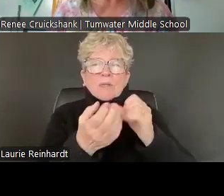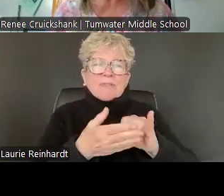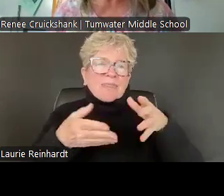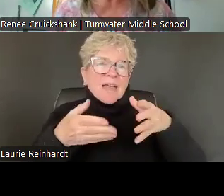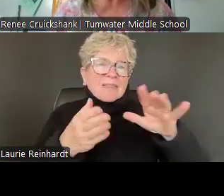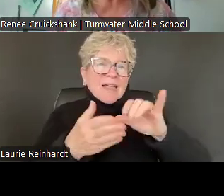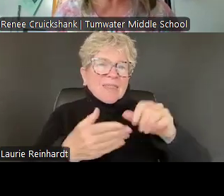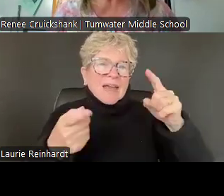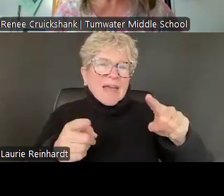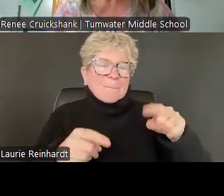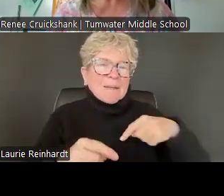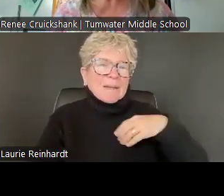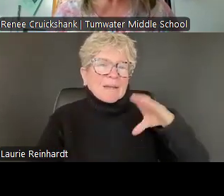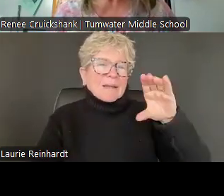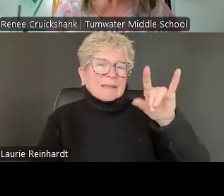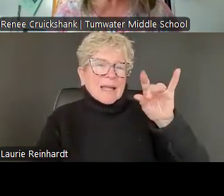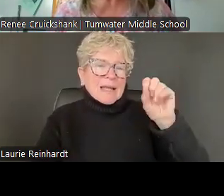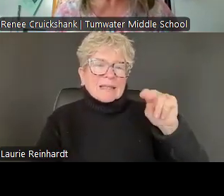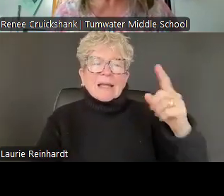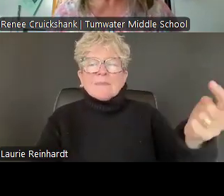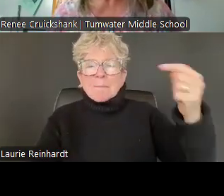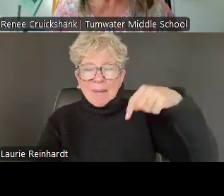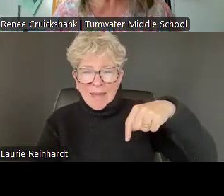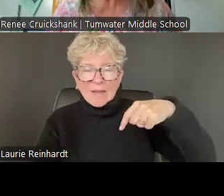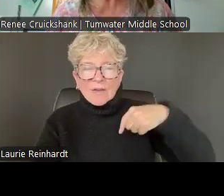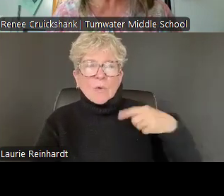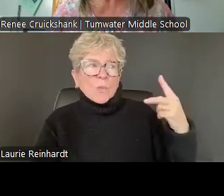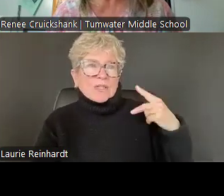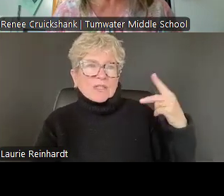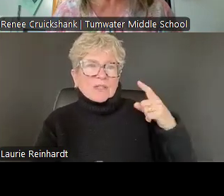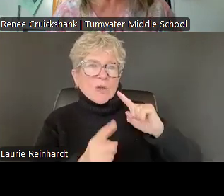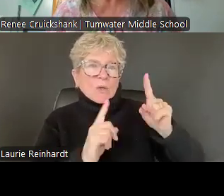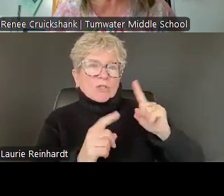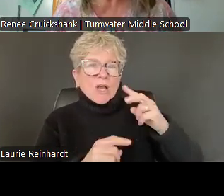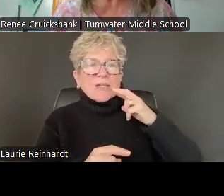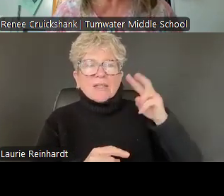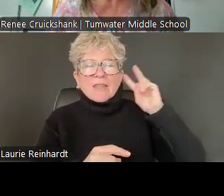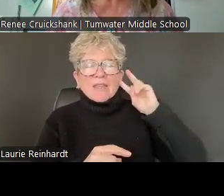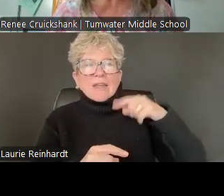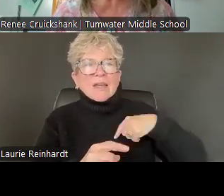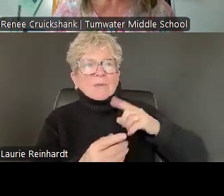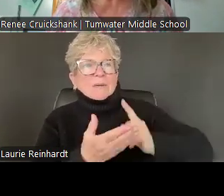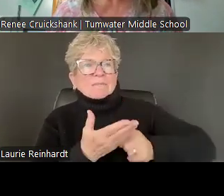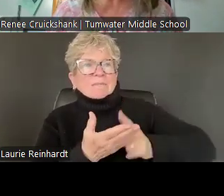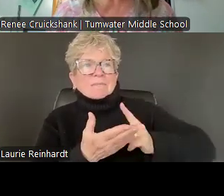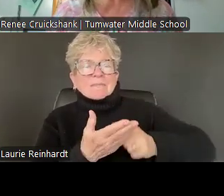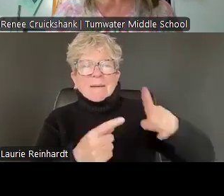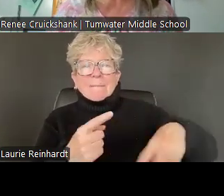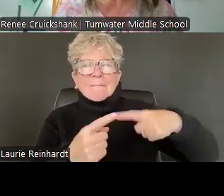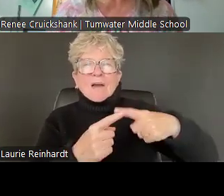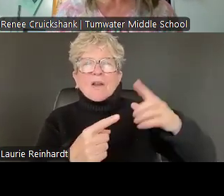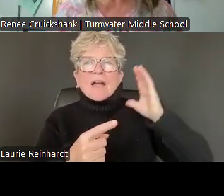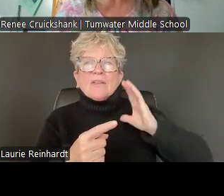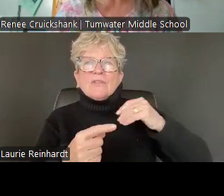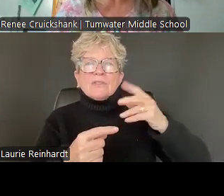They have her come back. When Caitlin and I were talking the other day, it was also about that. I used to get a